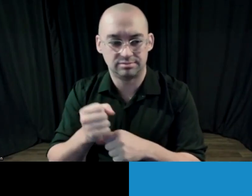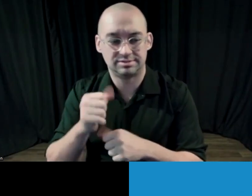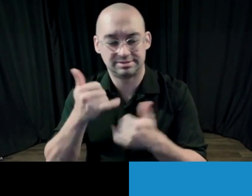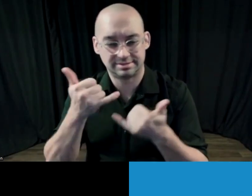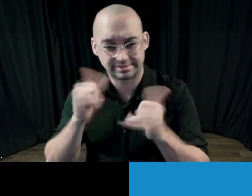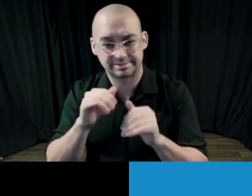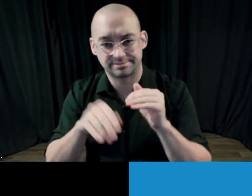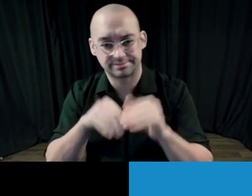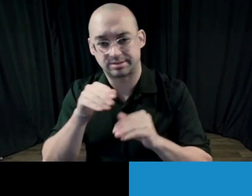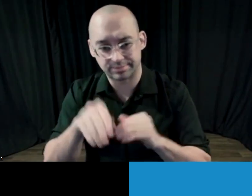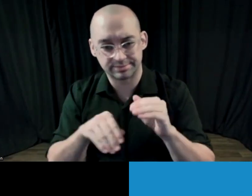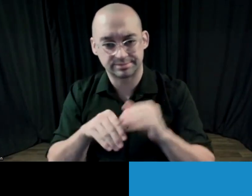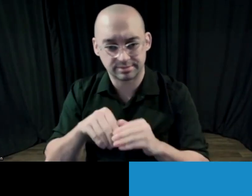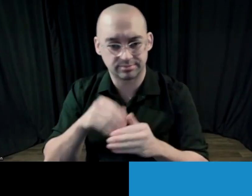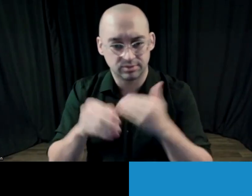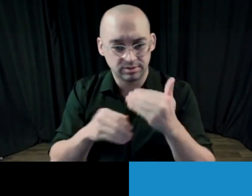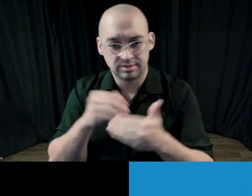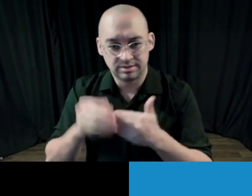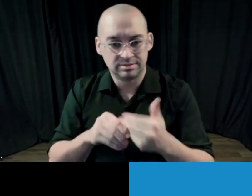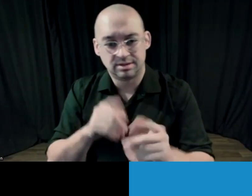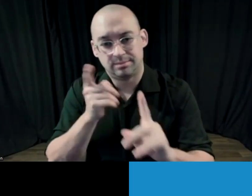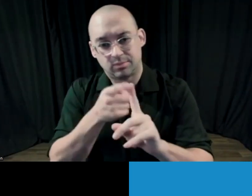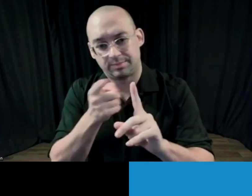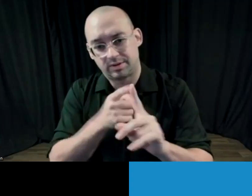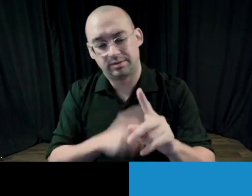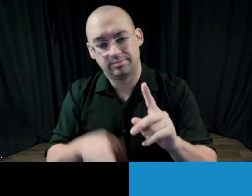process, but primarily the content has been